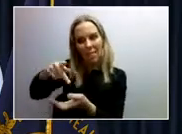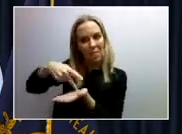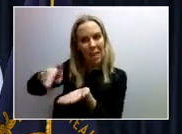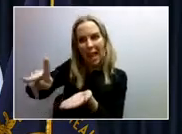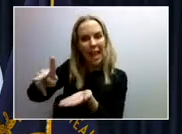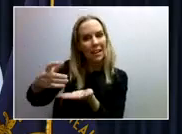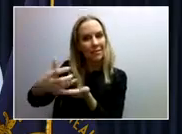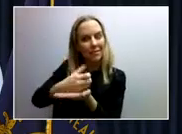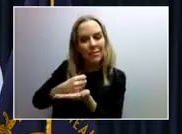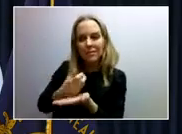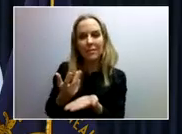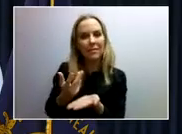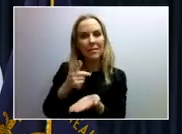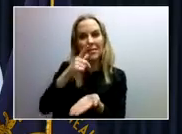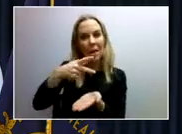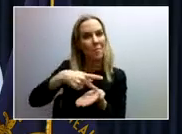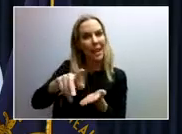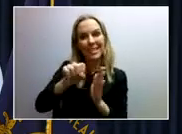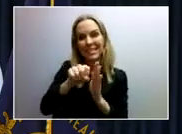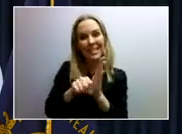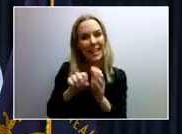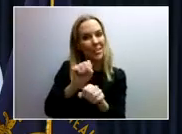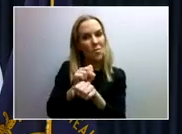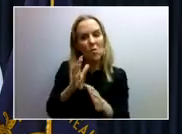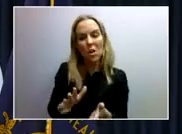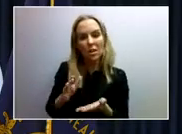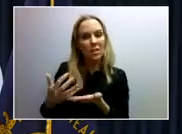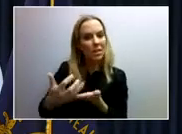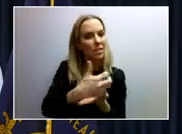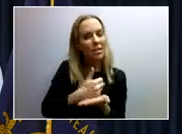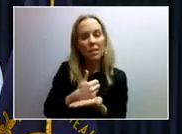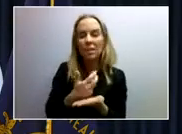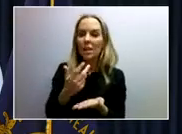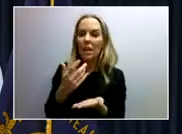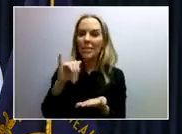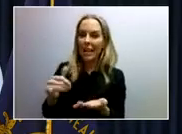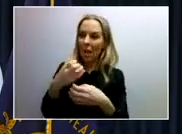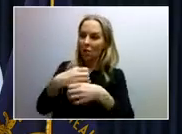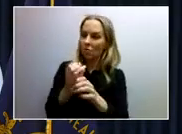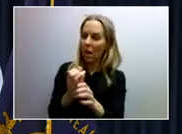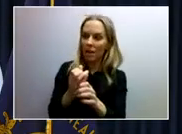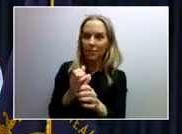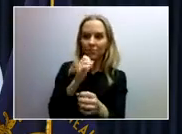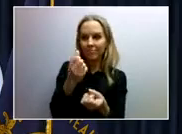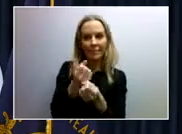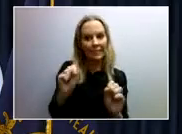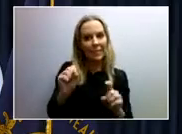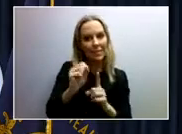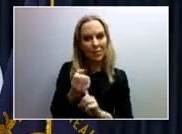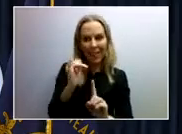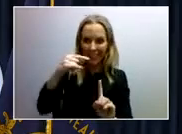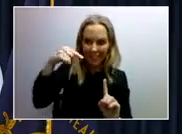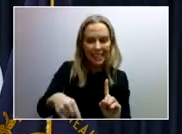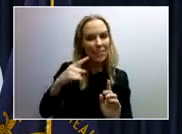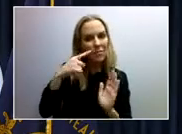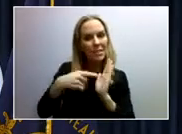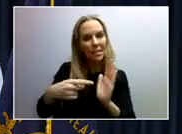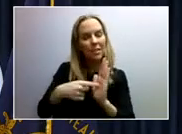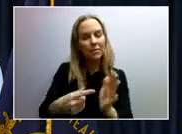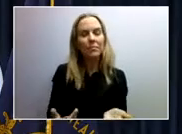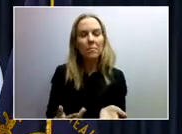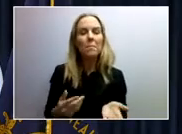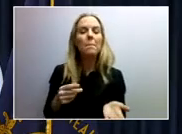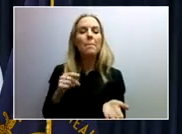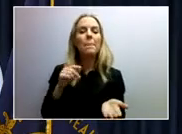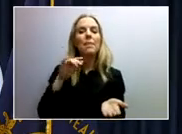paying our state workers enough, creates unsafe situations like this. We do have in those